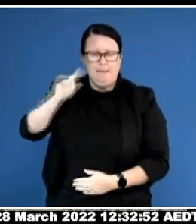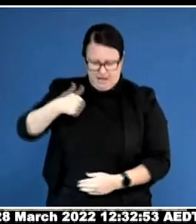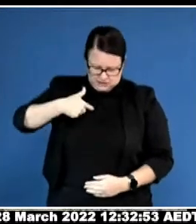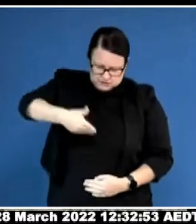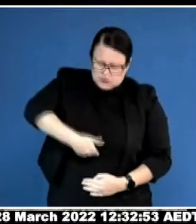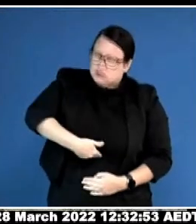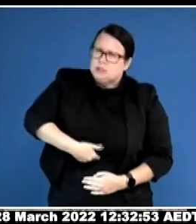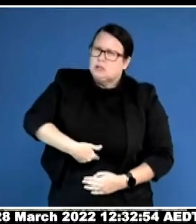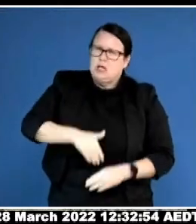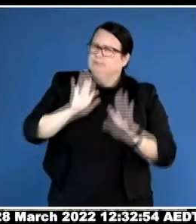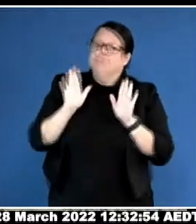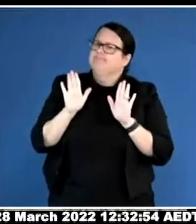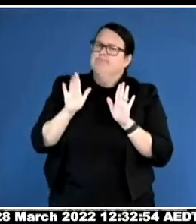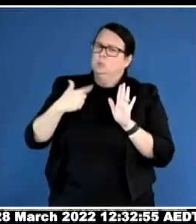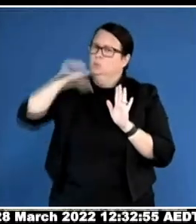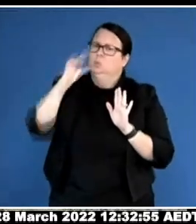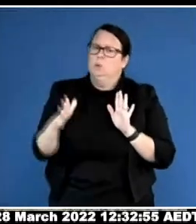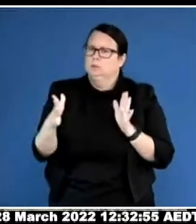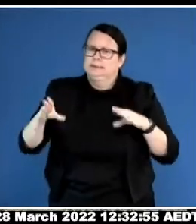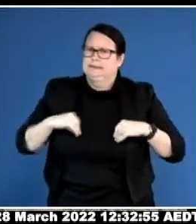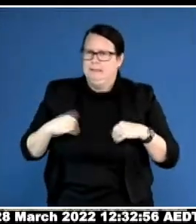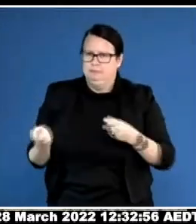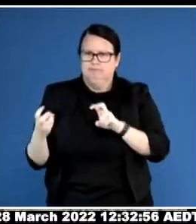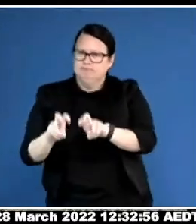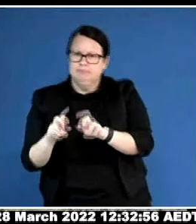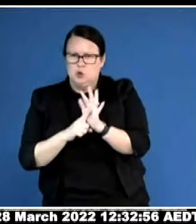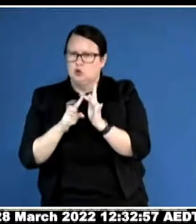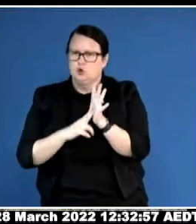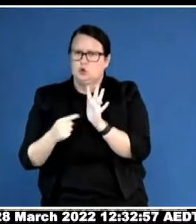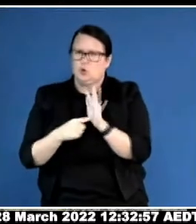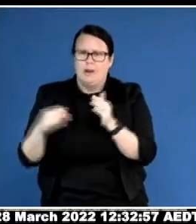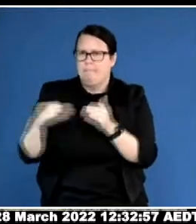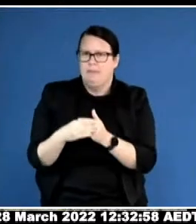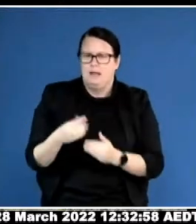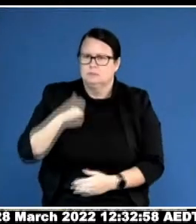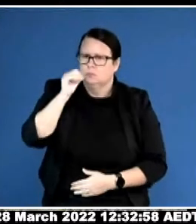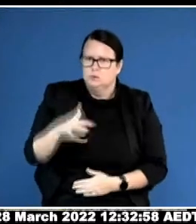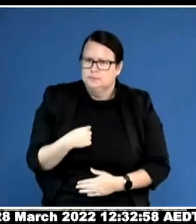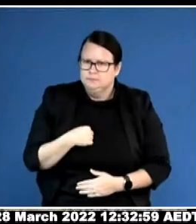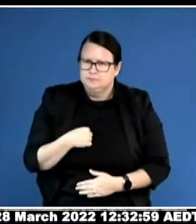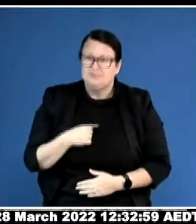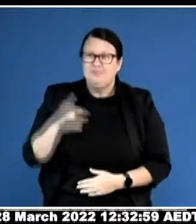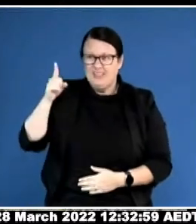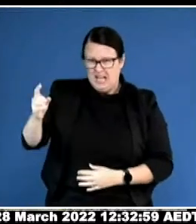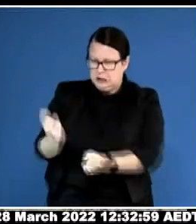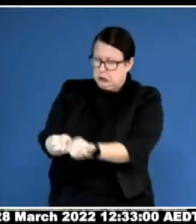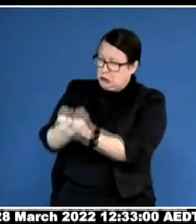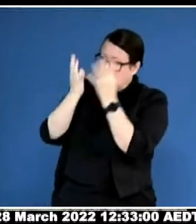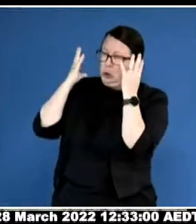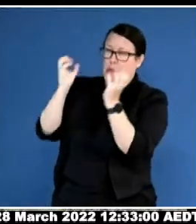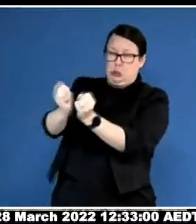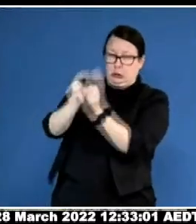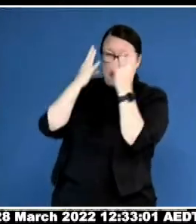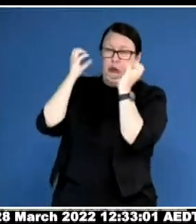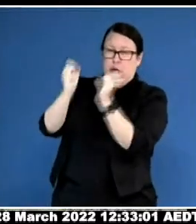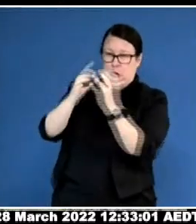that. I received a lot of verbal and you know, and abuse that night and the